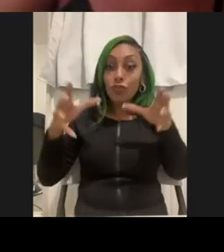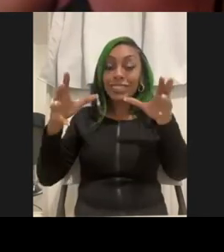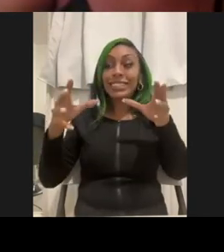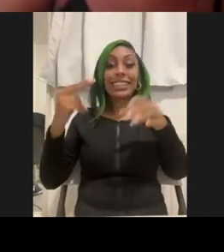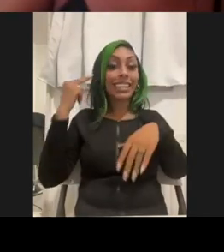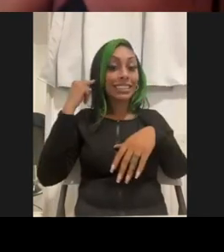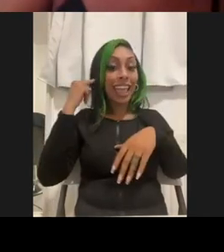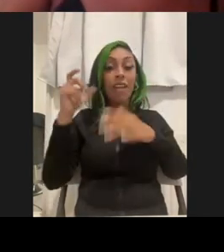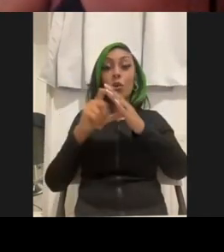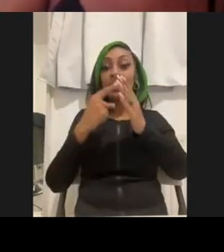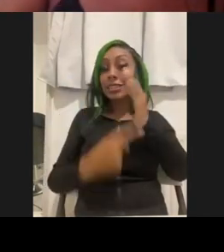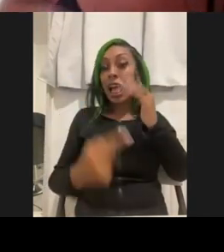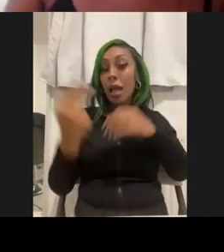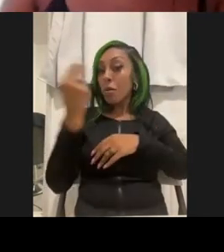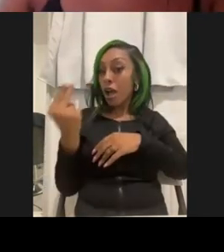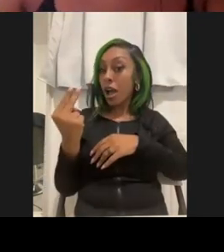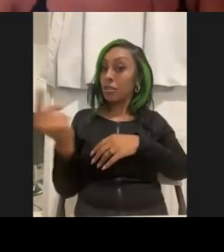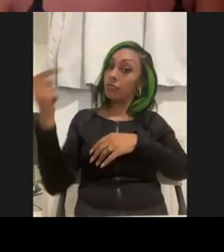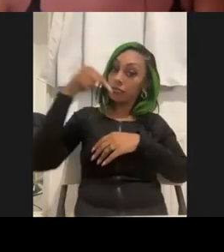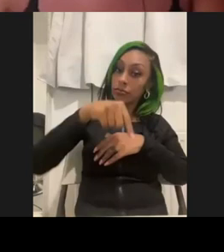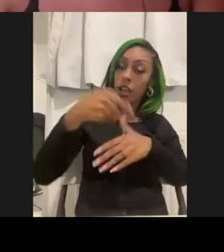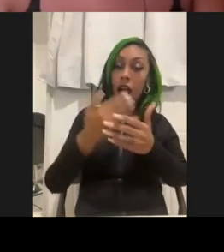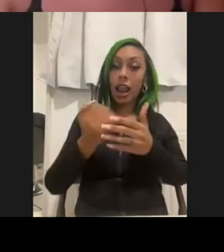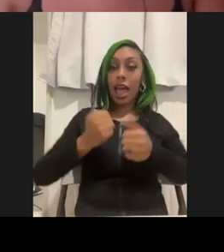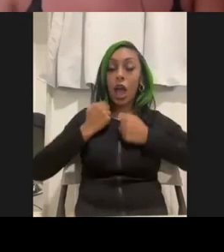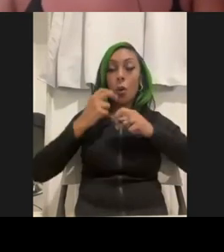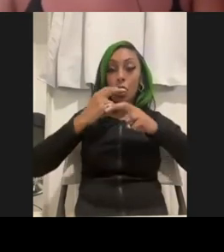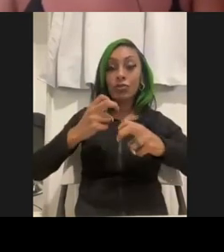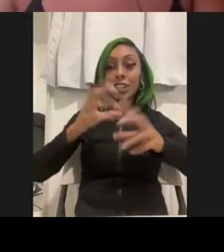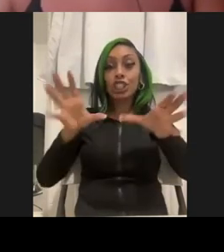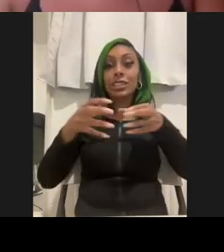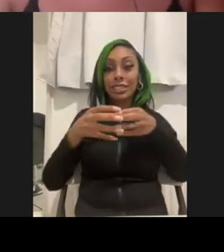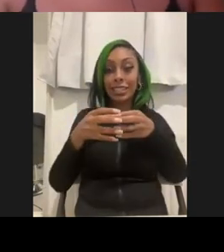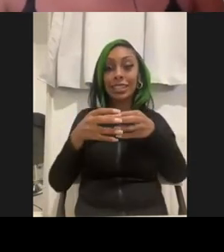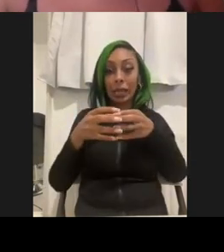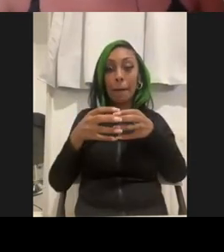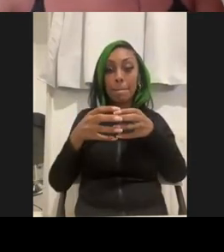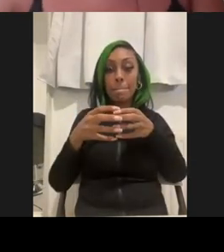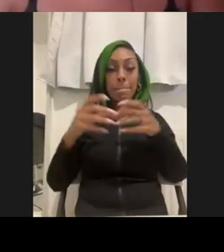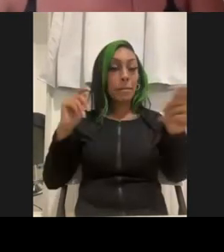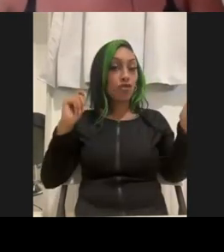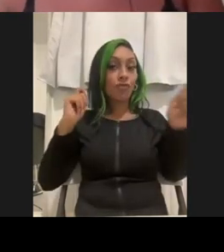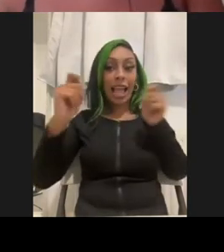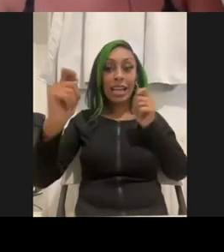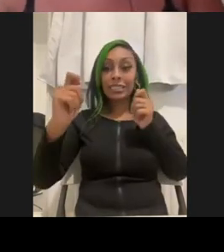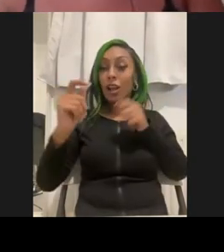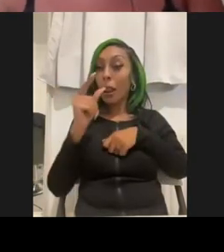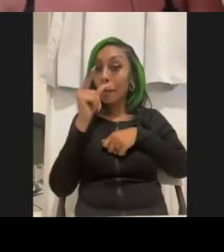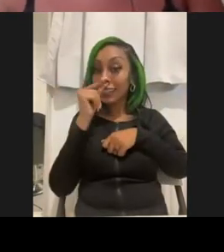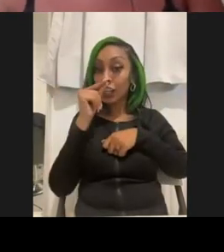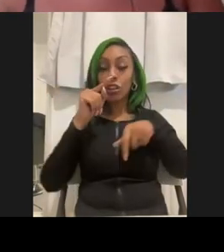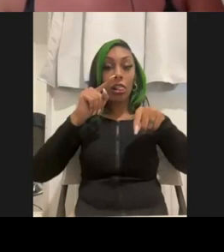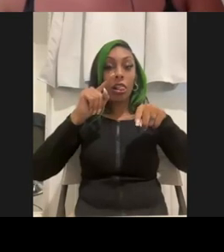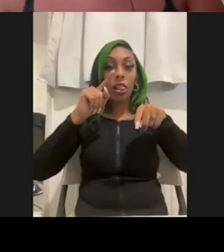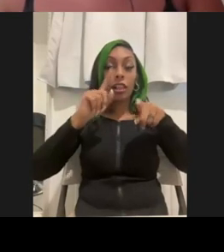themselves represented on our research team. This underscores the transformational potential of having a more diverse